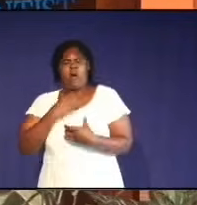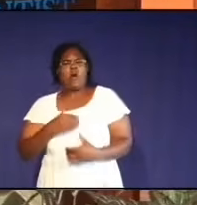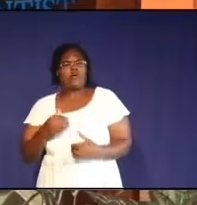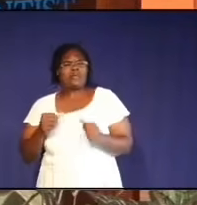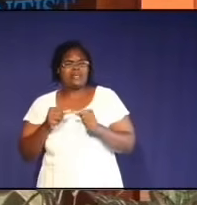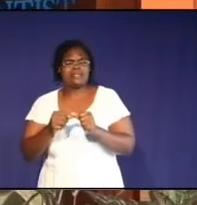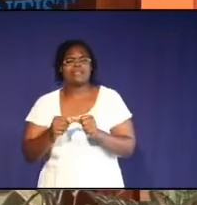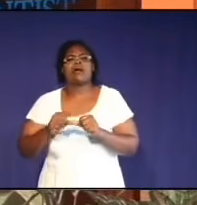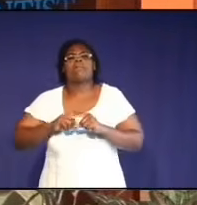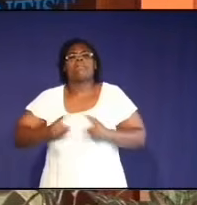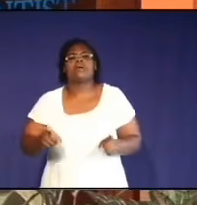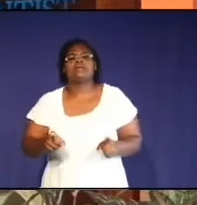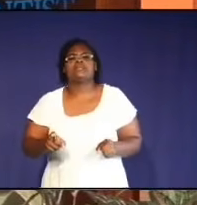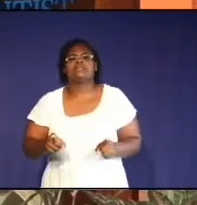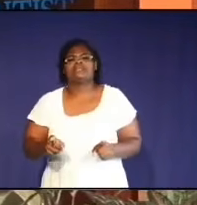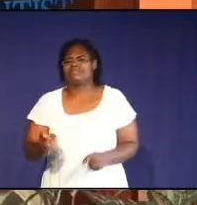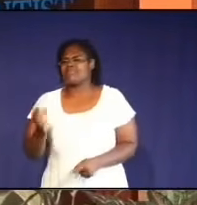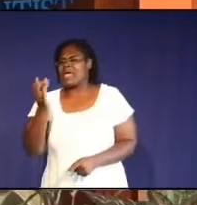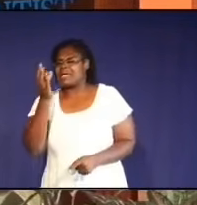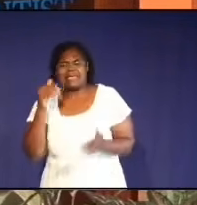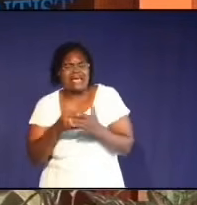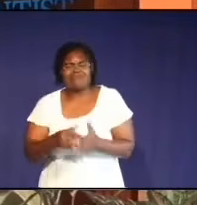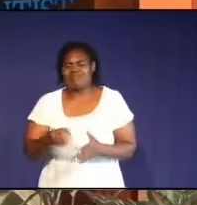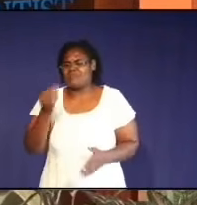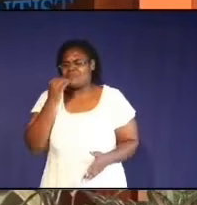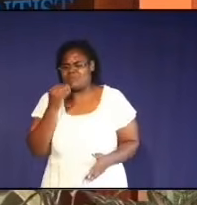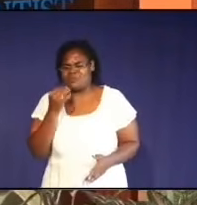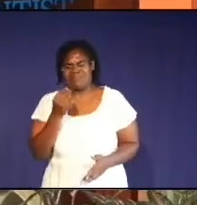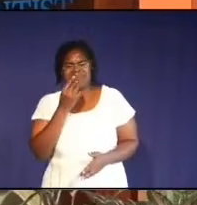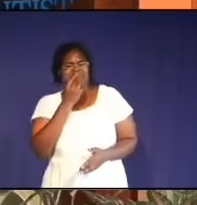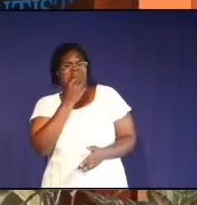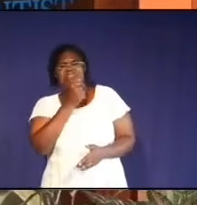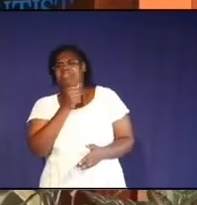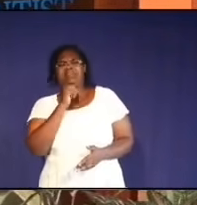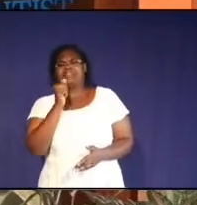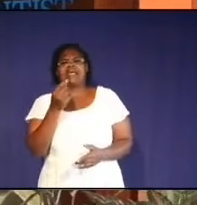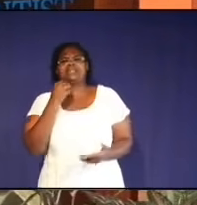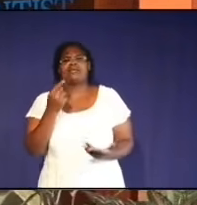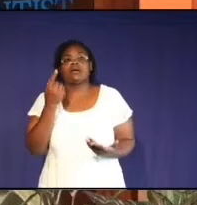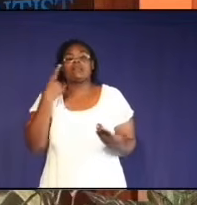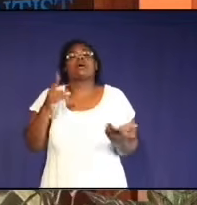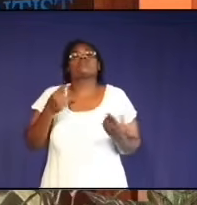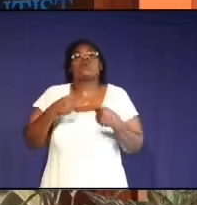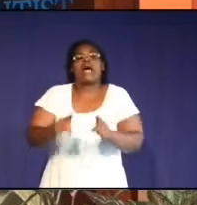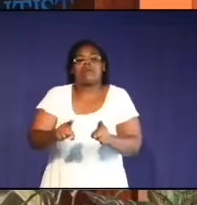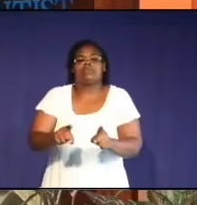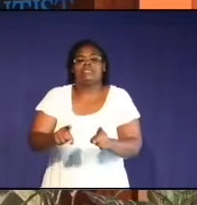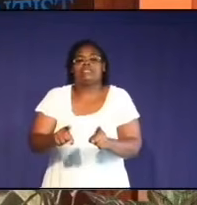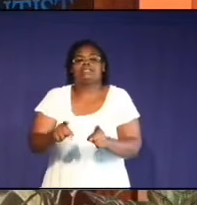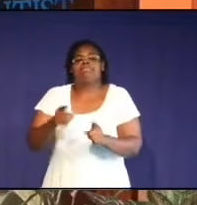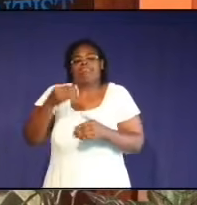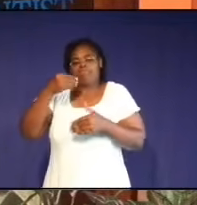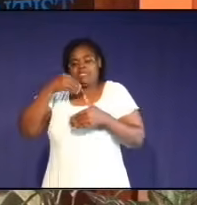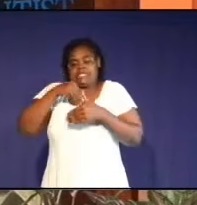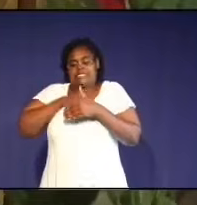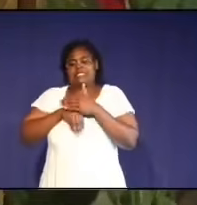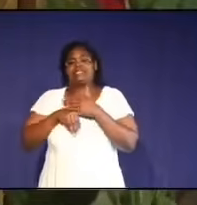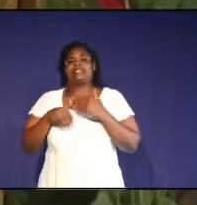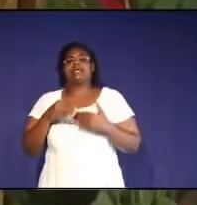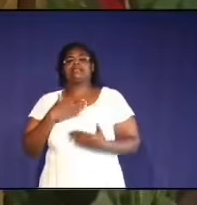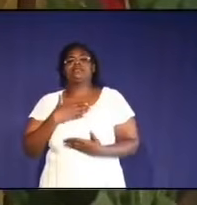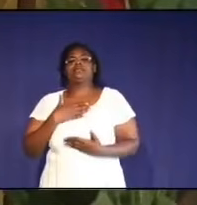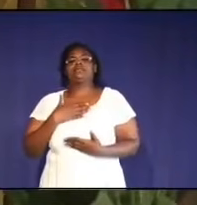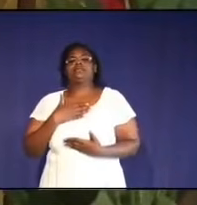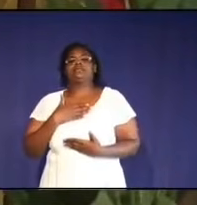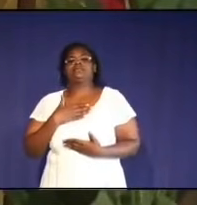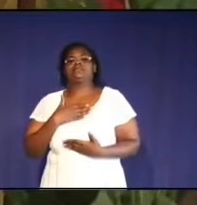As a matter of fact, the food has no taste to your mouth because of what's happening on the inside. Hold